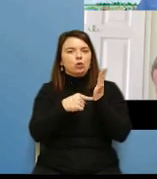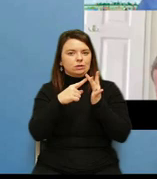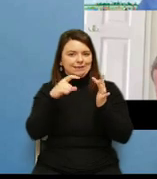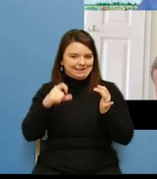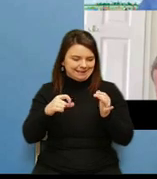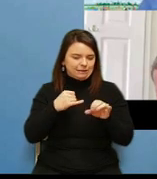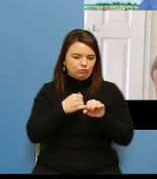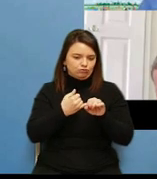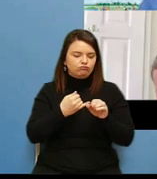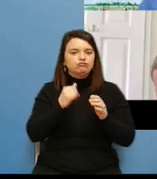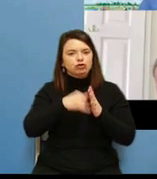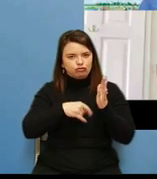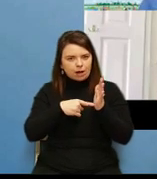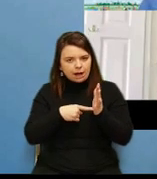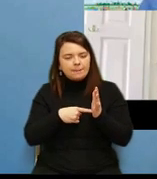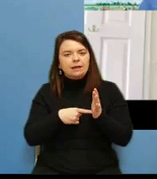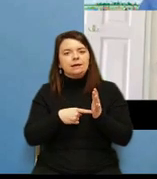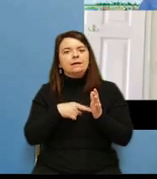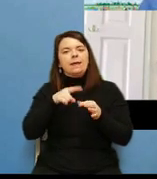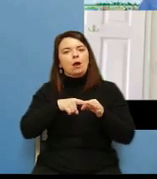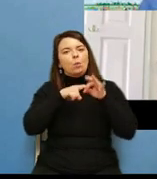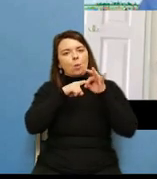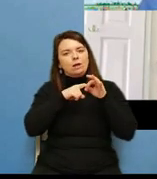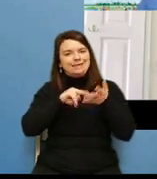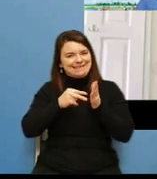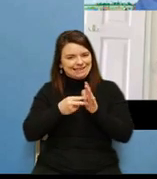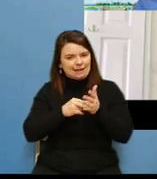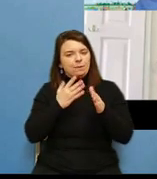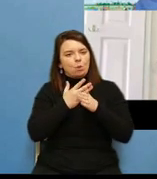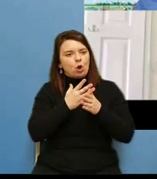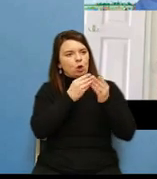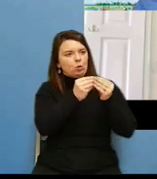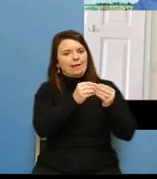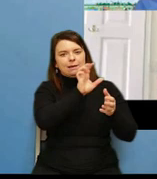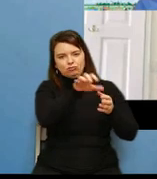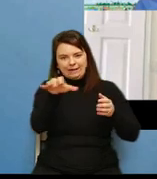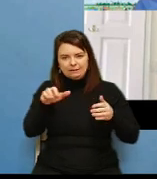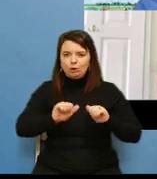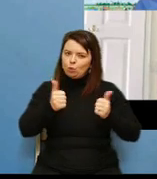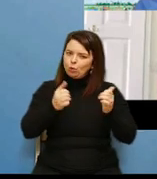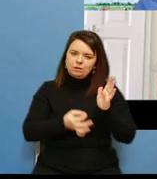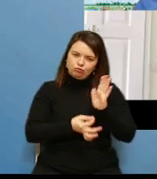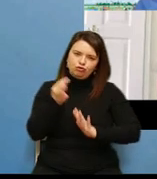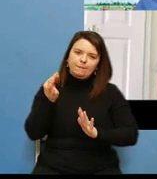Antibiotic prescribing, this is going to be in the prescribing quality scheme, as you'd expect, and we've been working with outlier